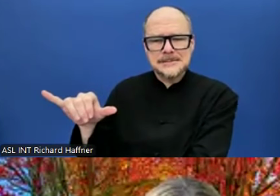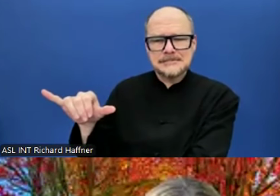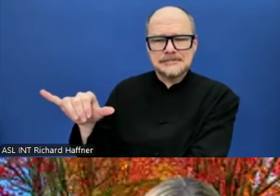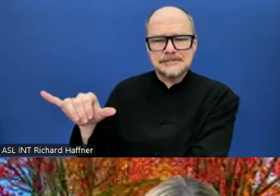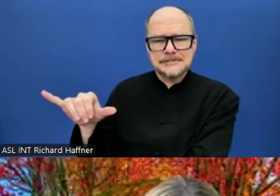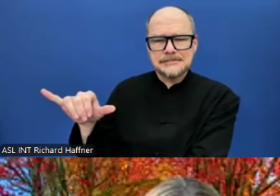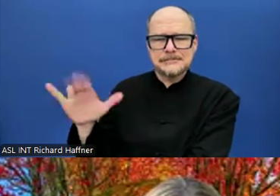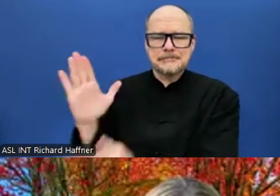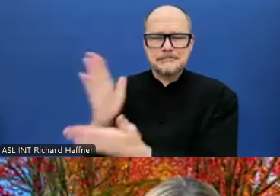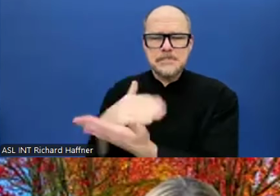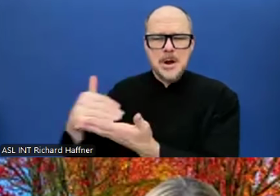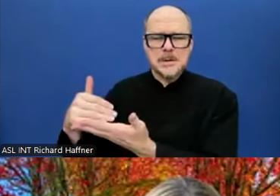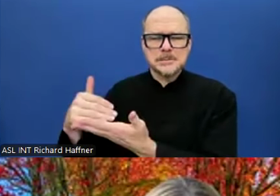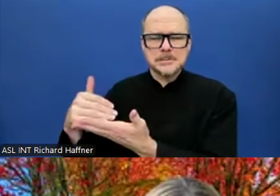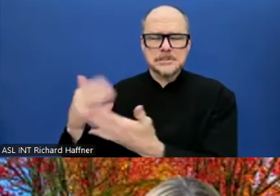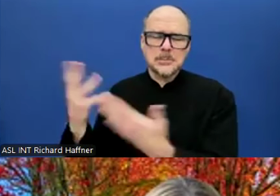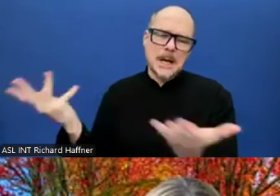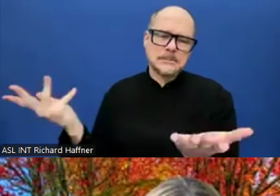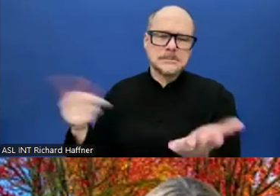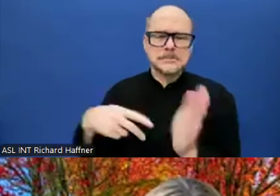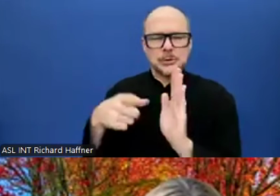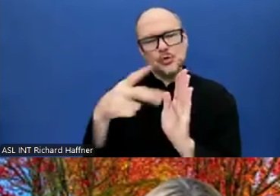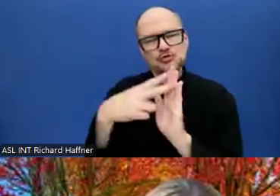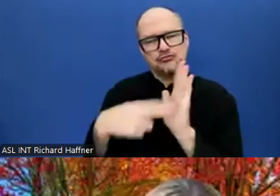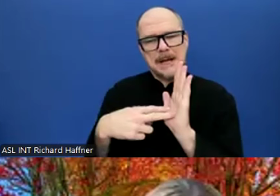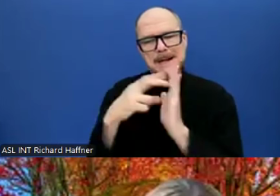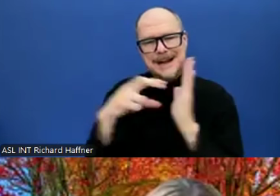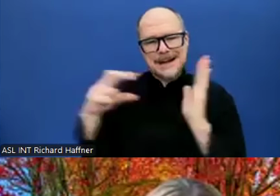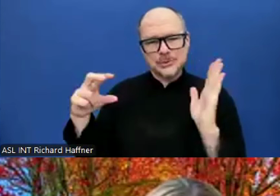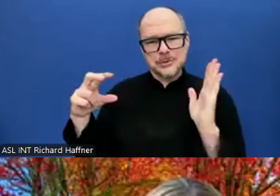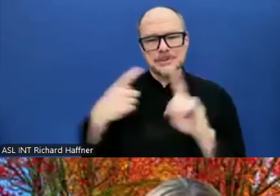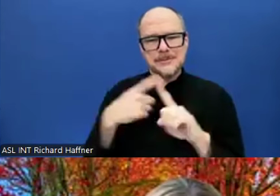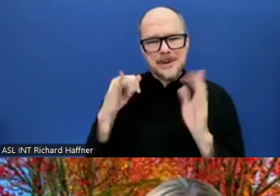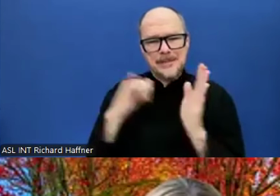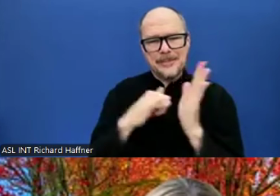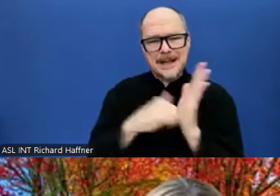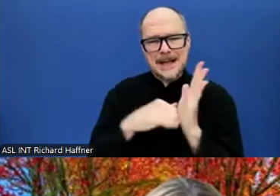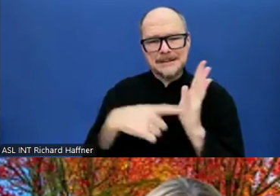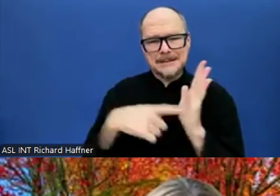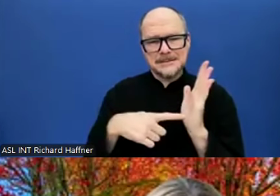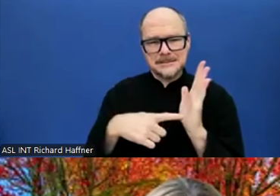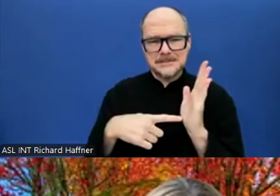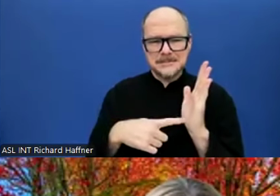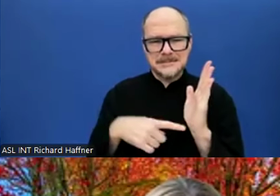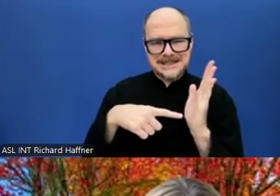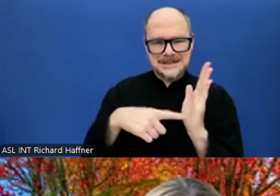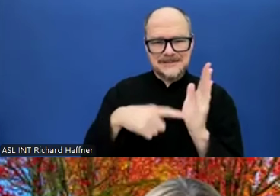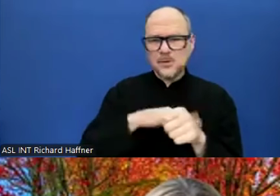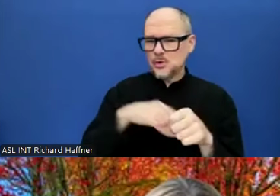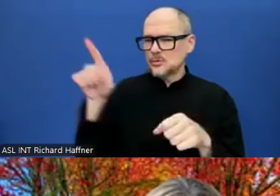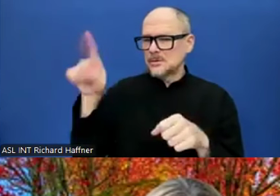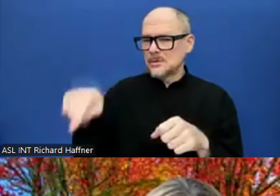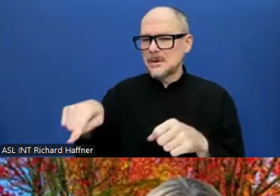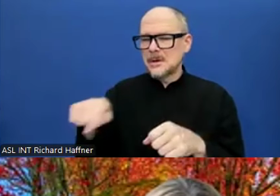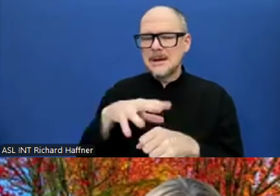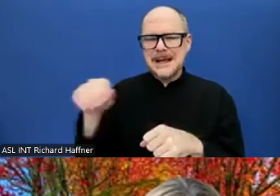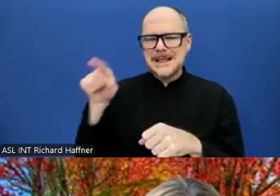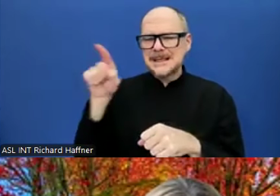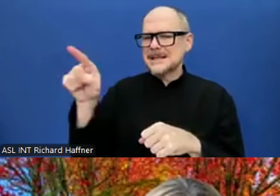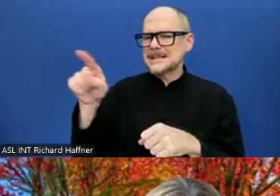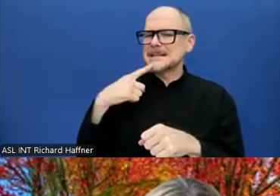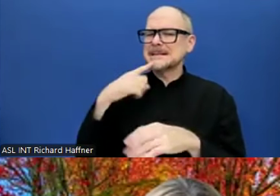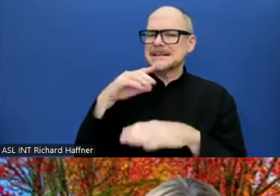part of the, well, you read an excerpt from that Government Code Section, refers to an